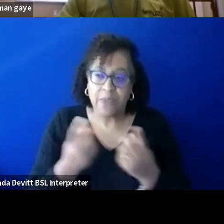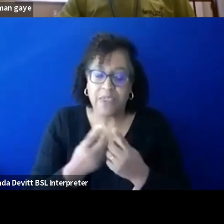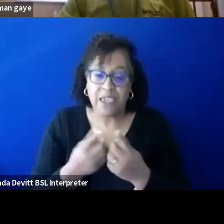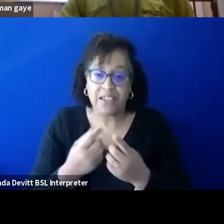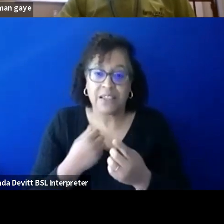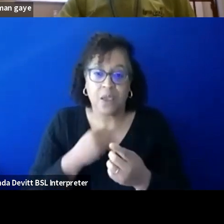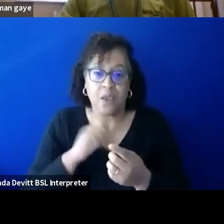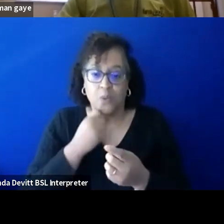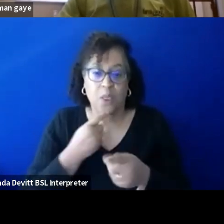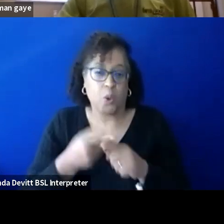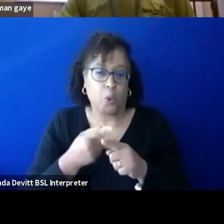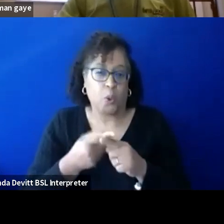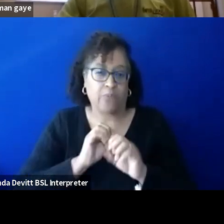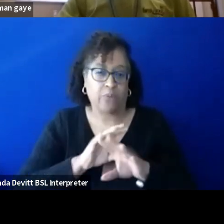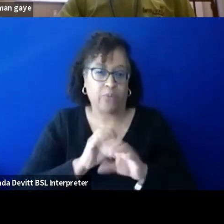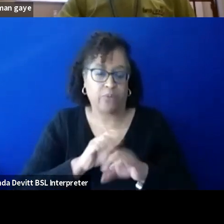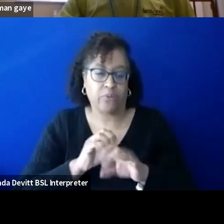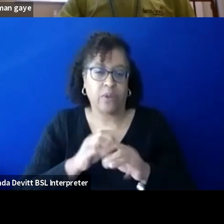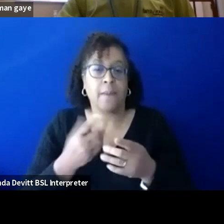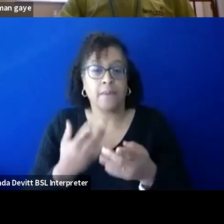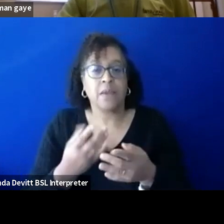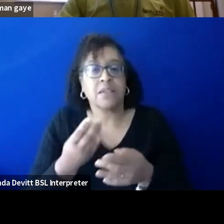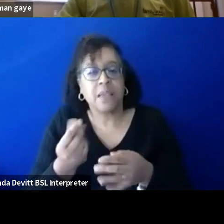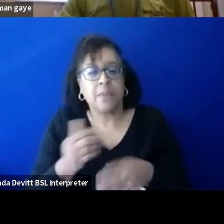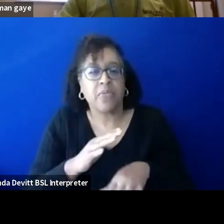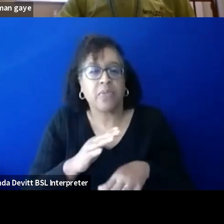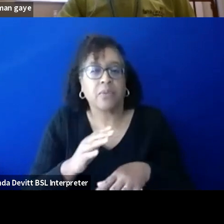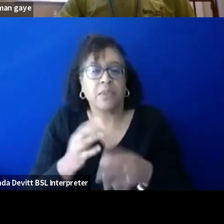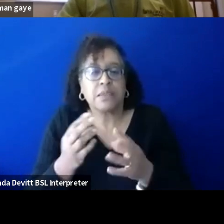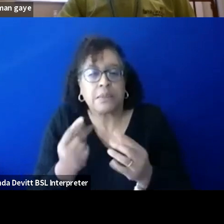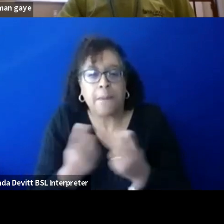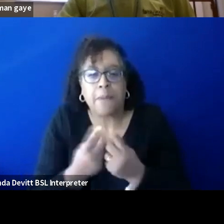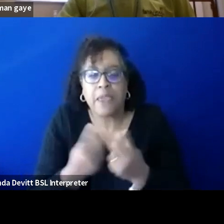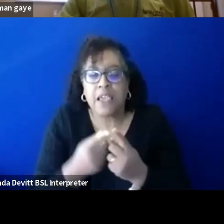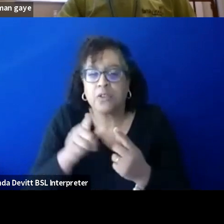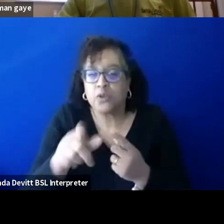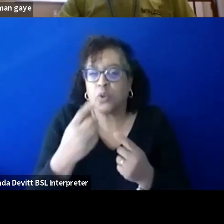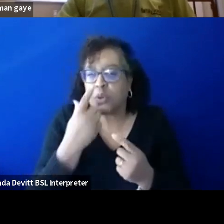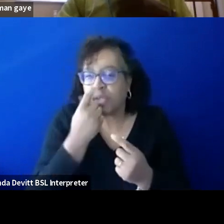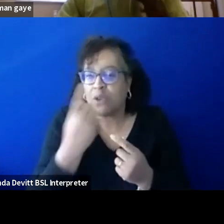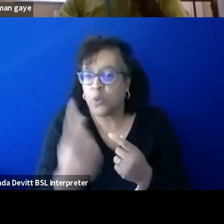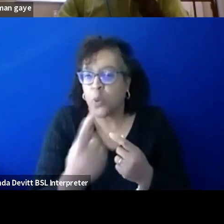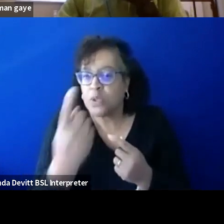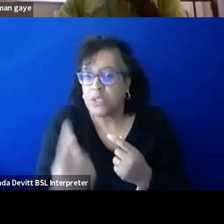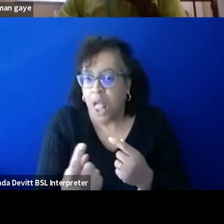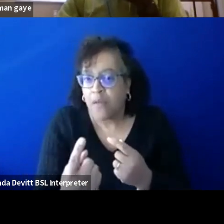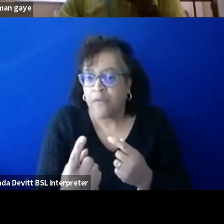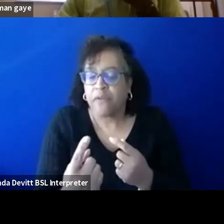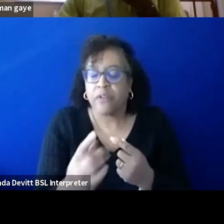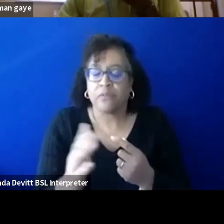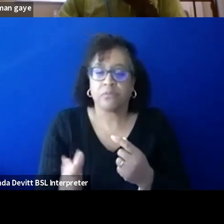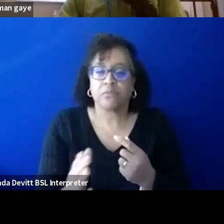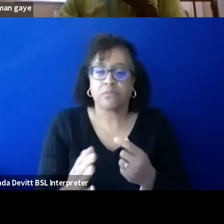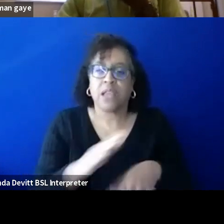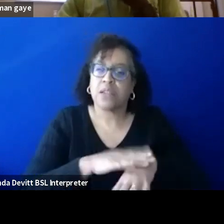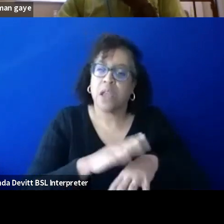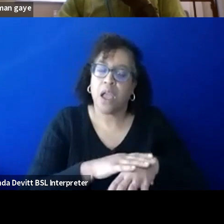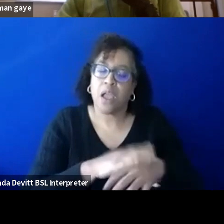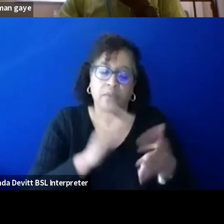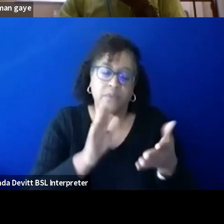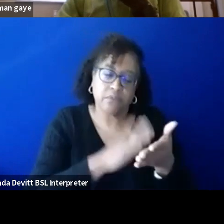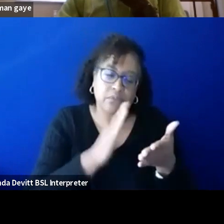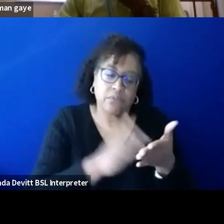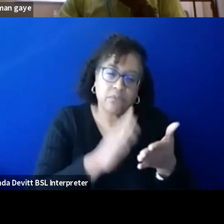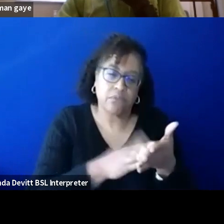you might want to look at in your own time. But I've shared some links for for the legal aspects in particular, if you wanted to